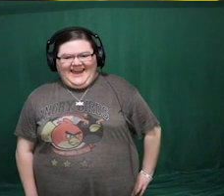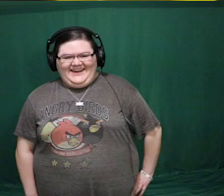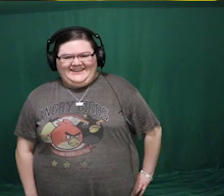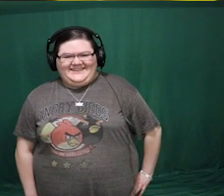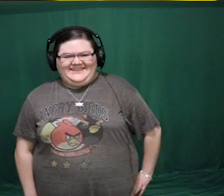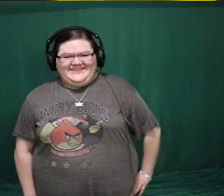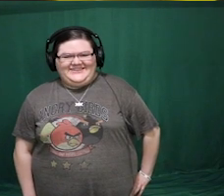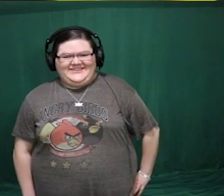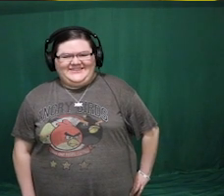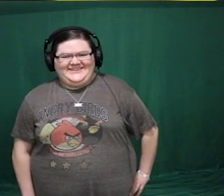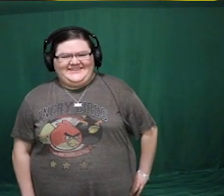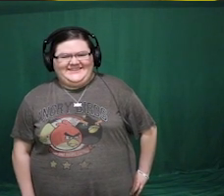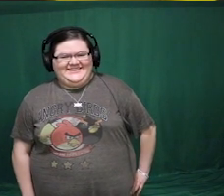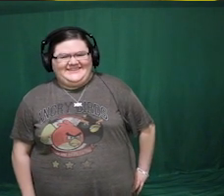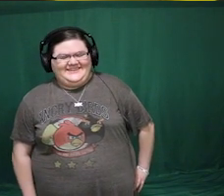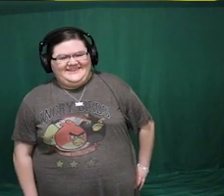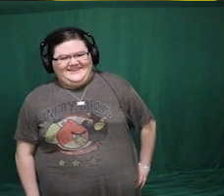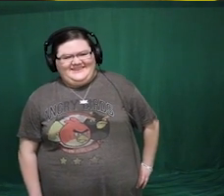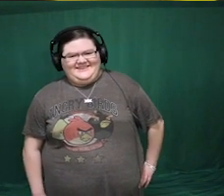go? Oh no! Yeah. Oh yeah. No! Injured! You...